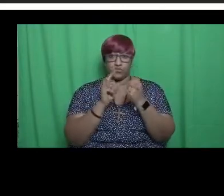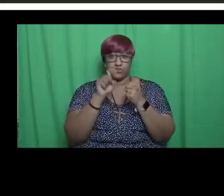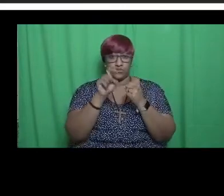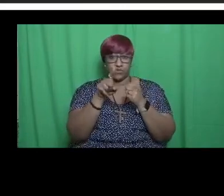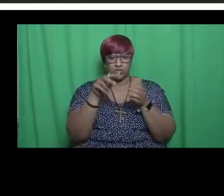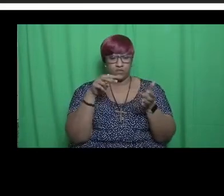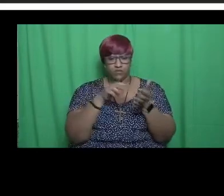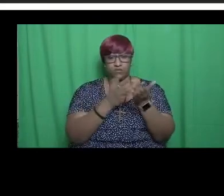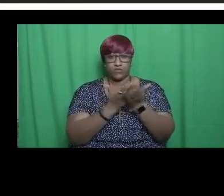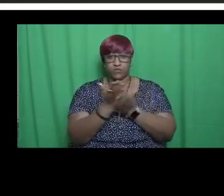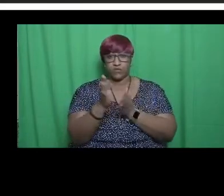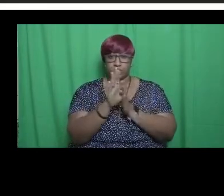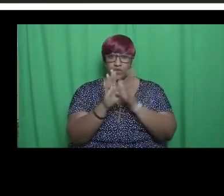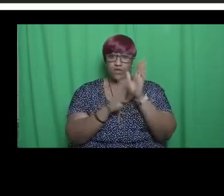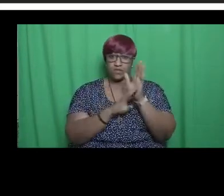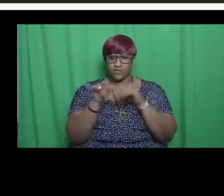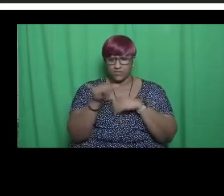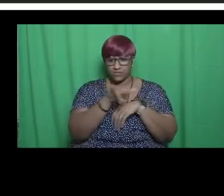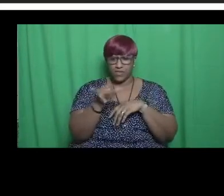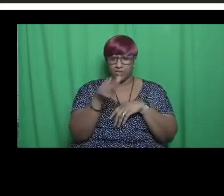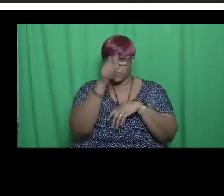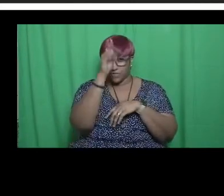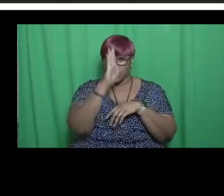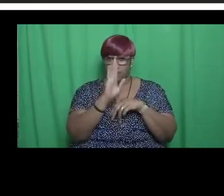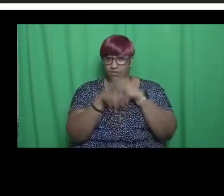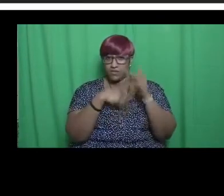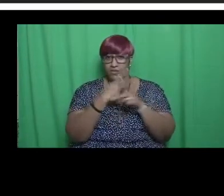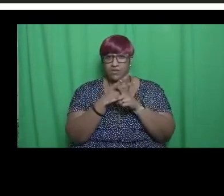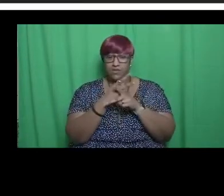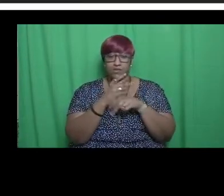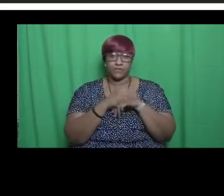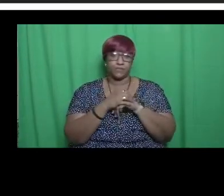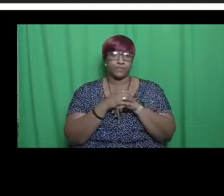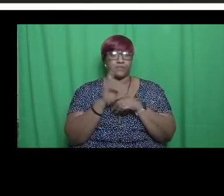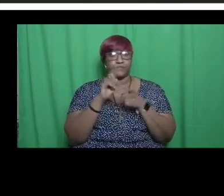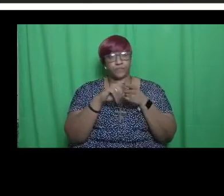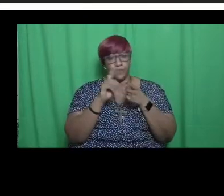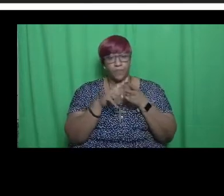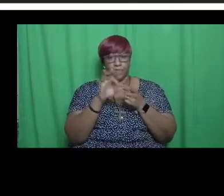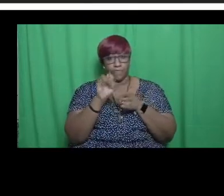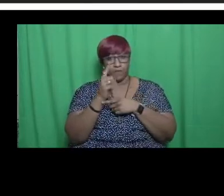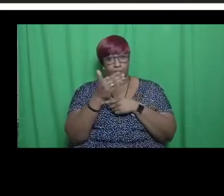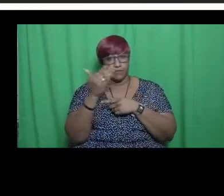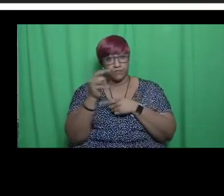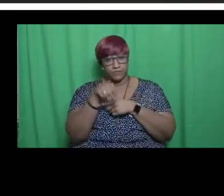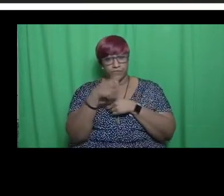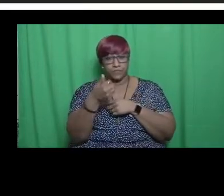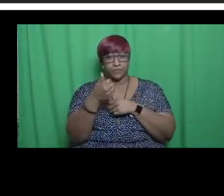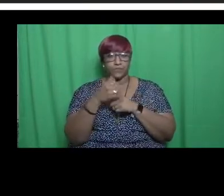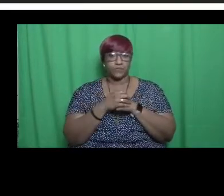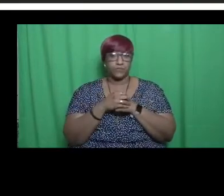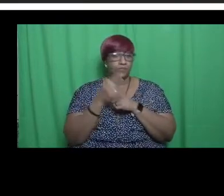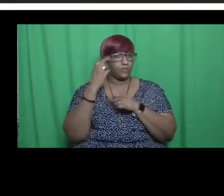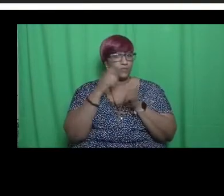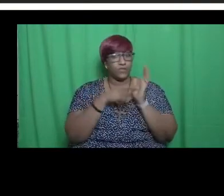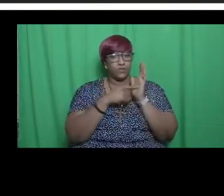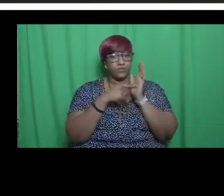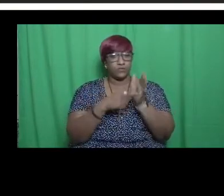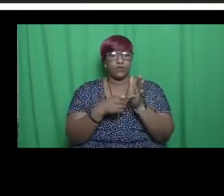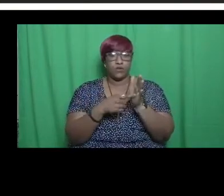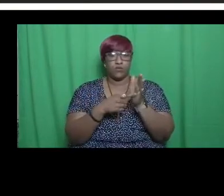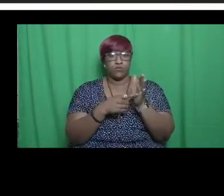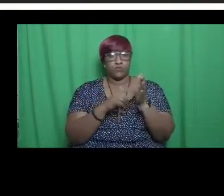to see it the way God sees it. And then he did something else. He showed his